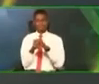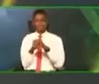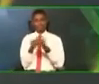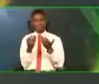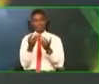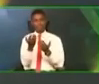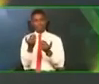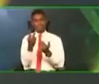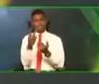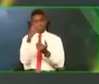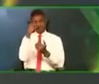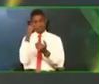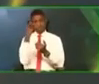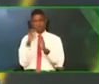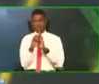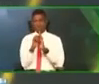Any two gentlemen, please come.